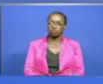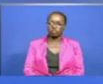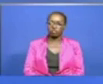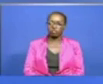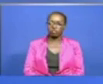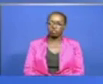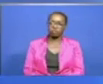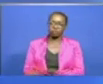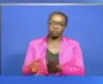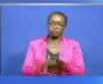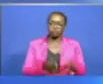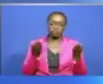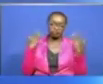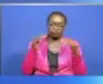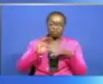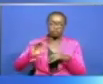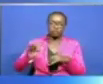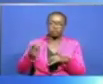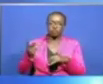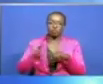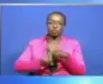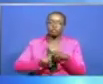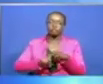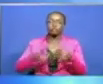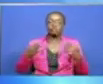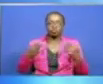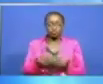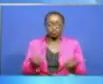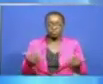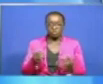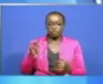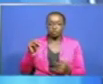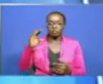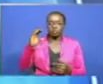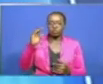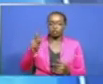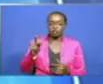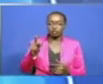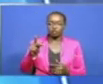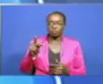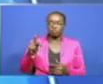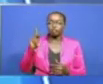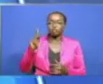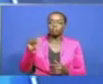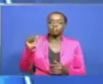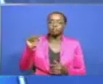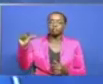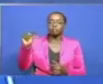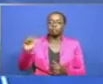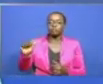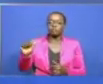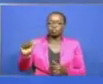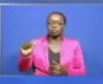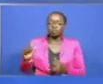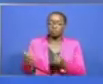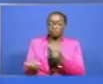Now crossing over to Meru County, where 26 pupils from MCK Kaaga Academy in Meru County this morning escaped